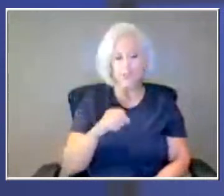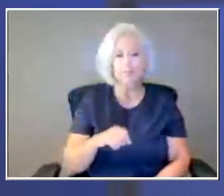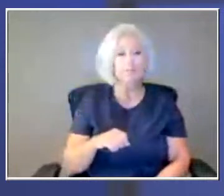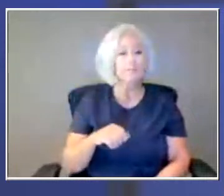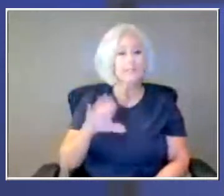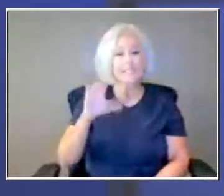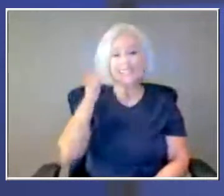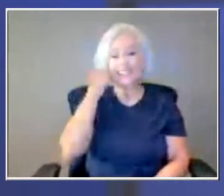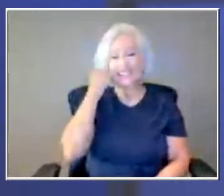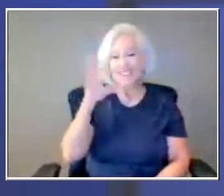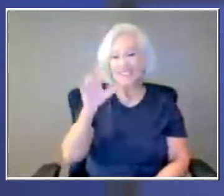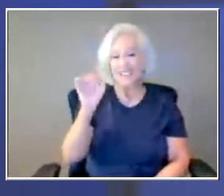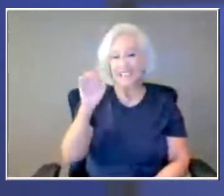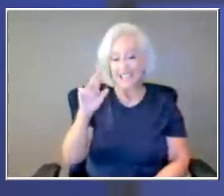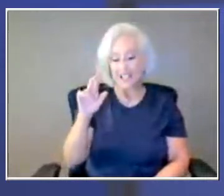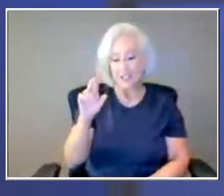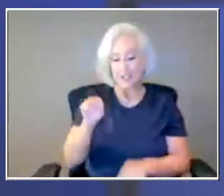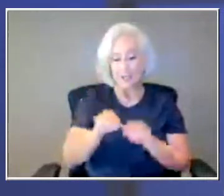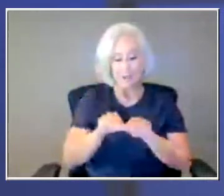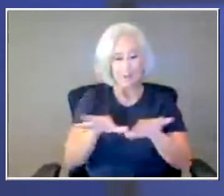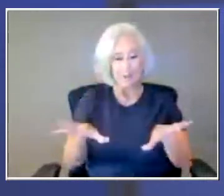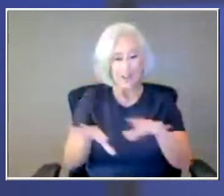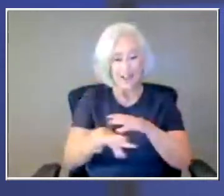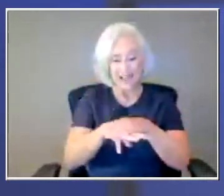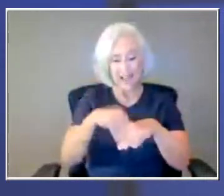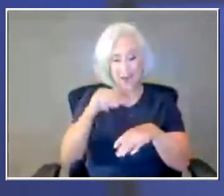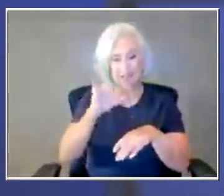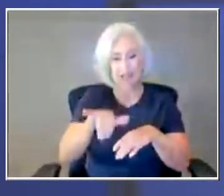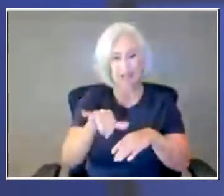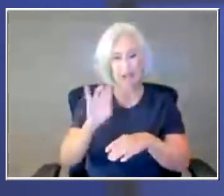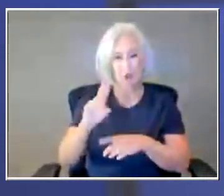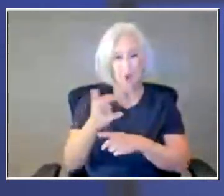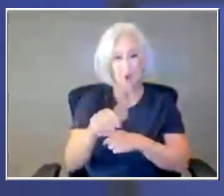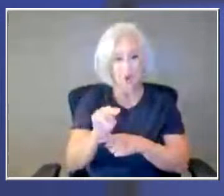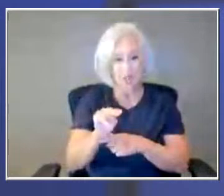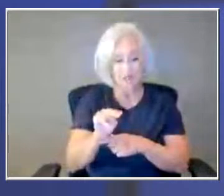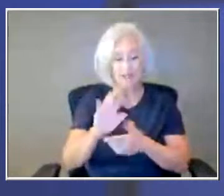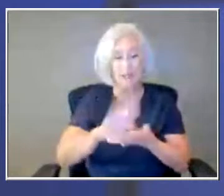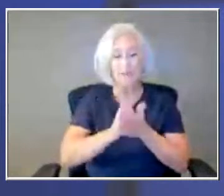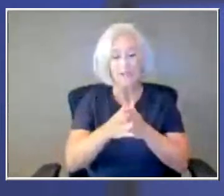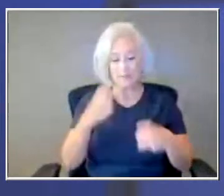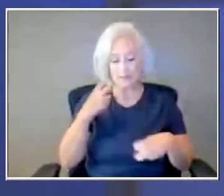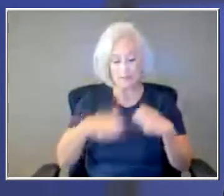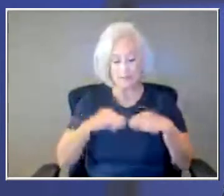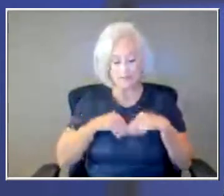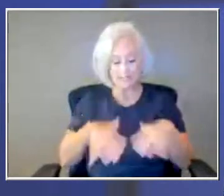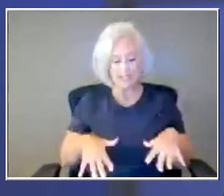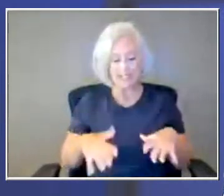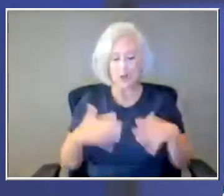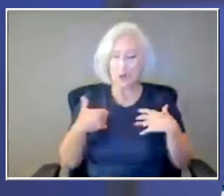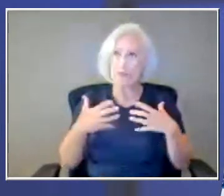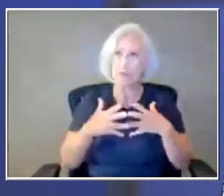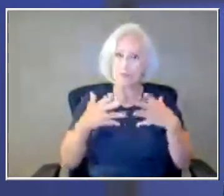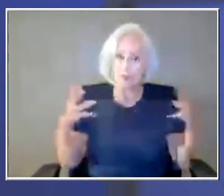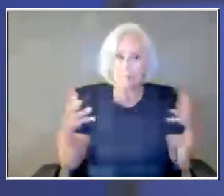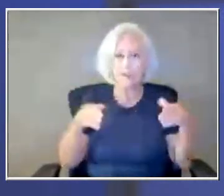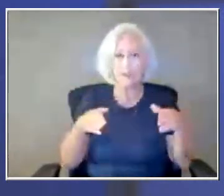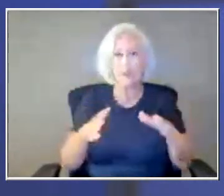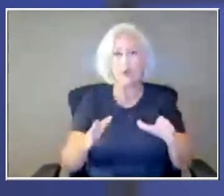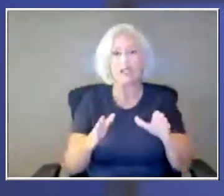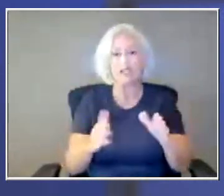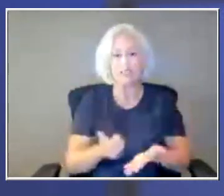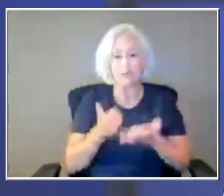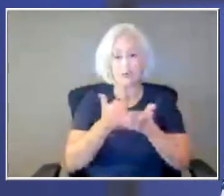where it came from and is metastatic, we have so many ways to help people that are meaningful and help them to